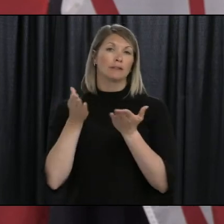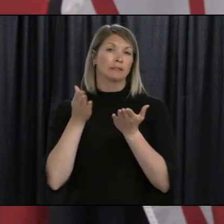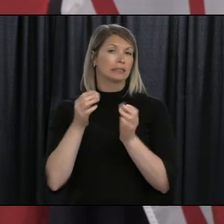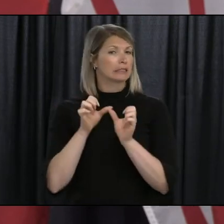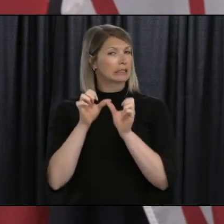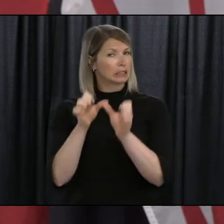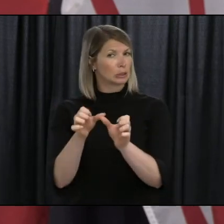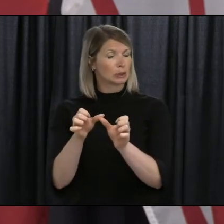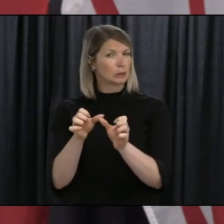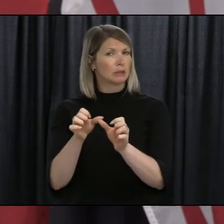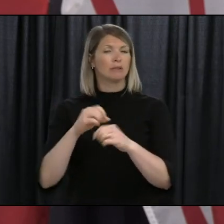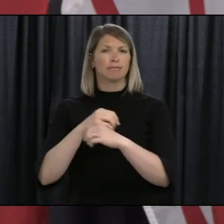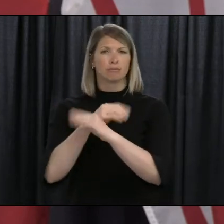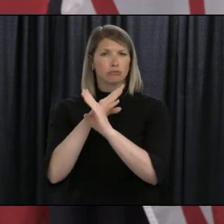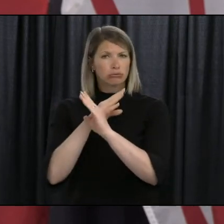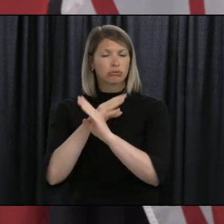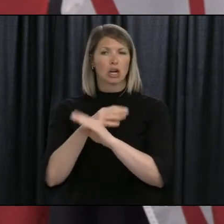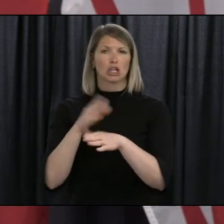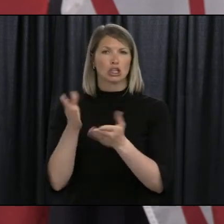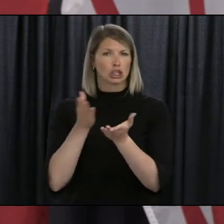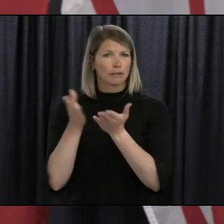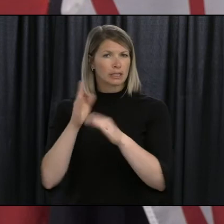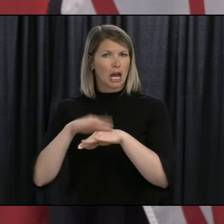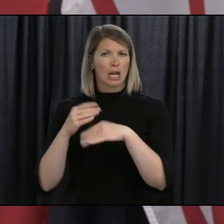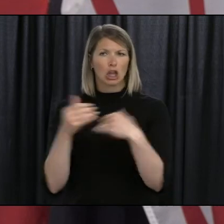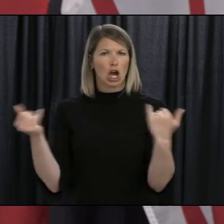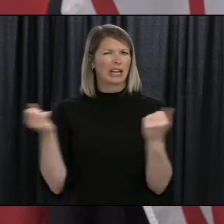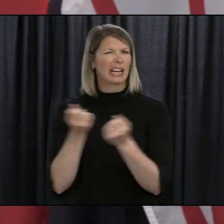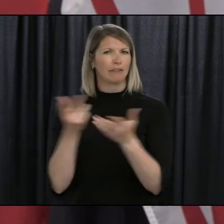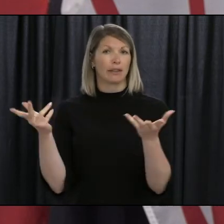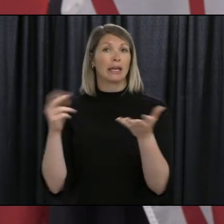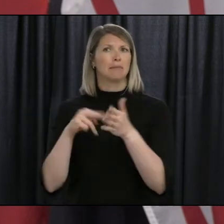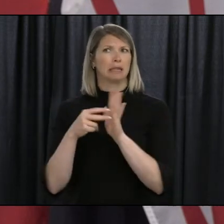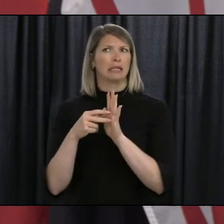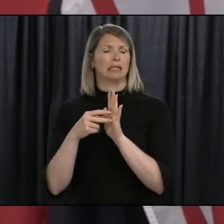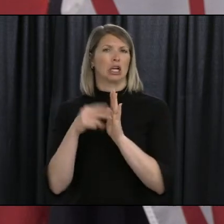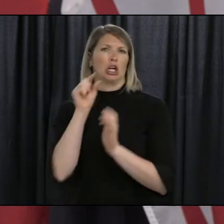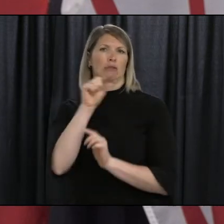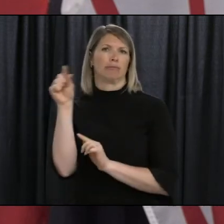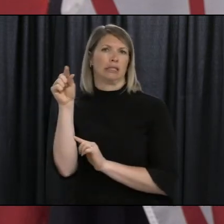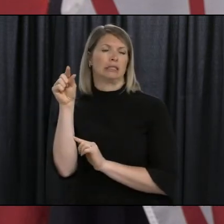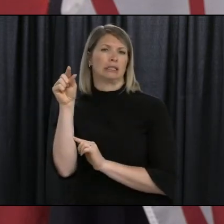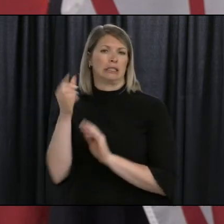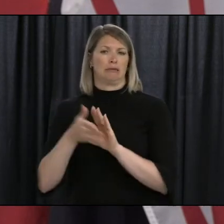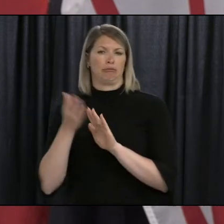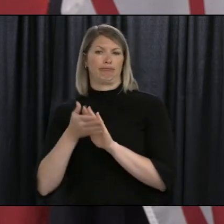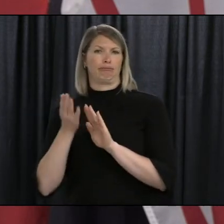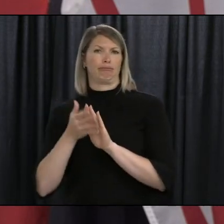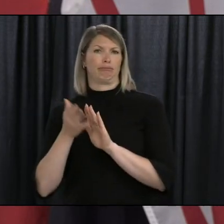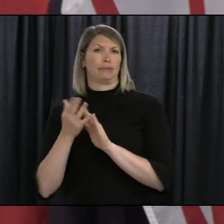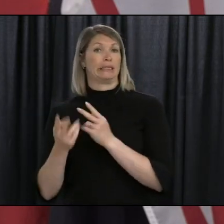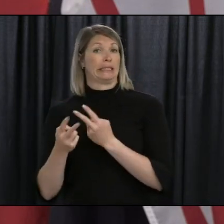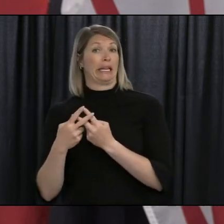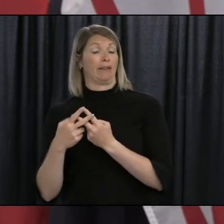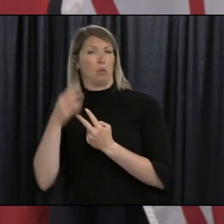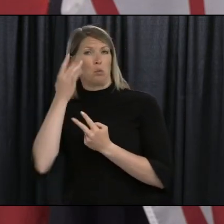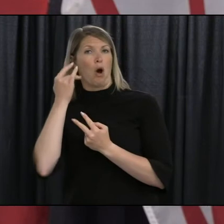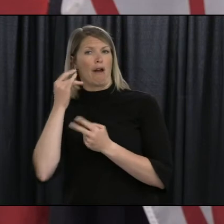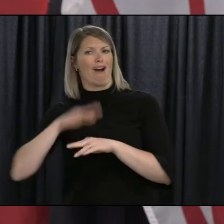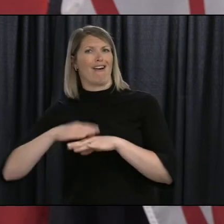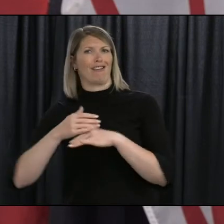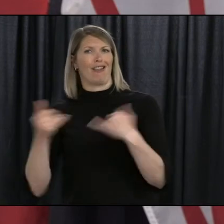has grown exponentially. So that will be a savings for government. We'd said